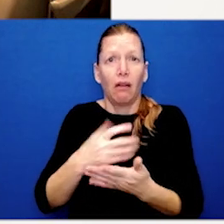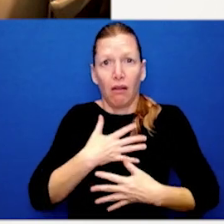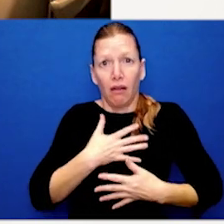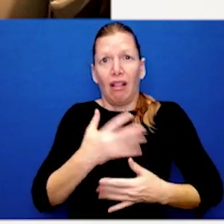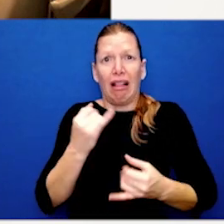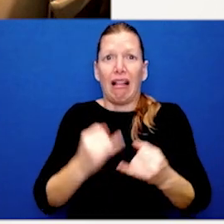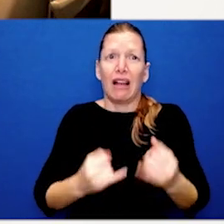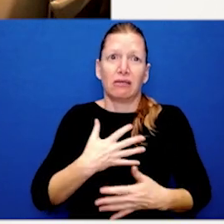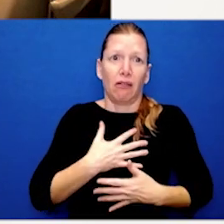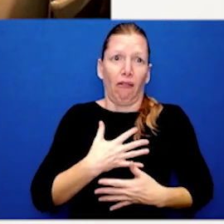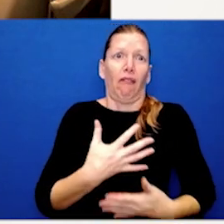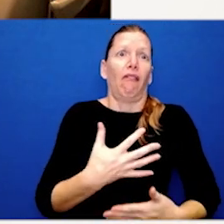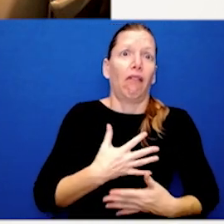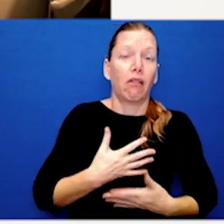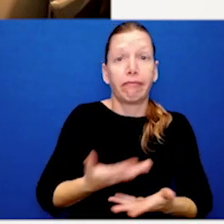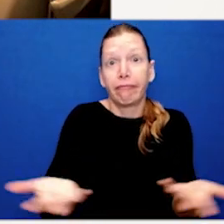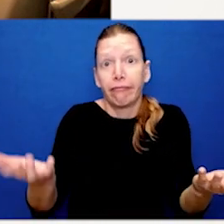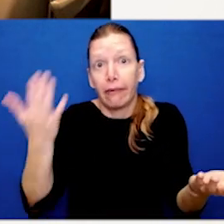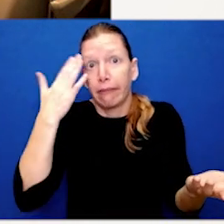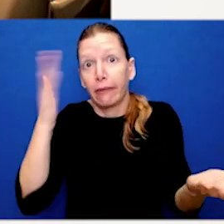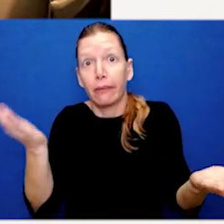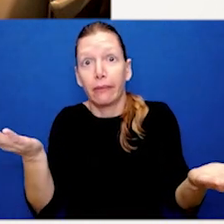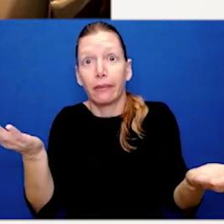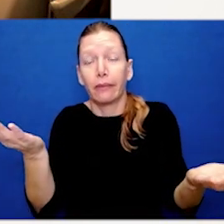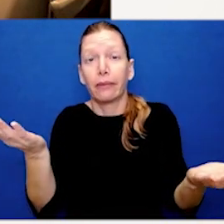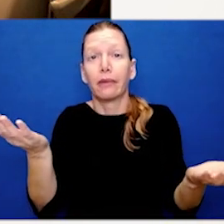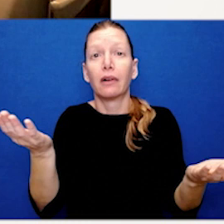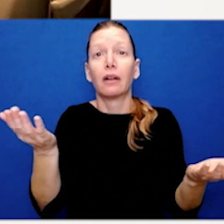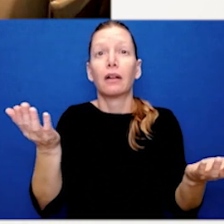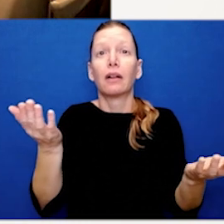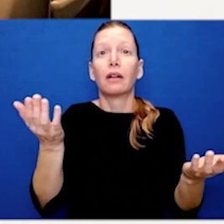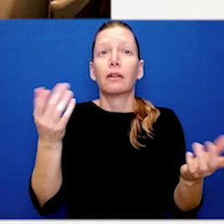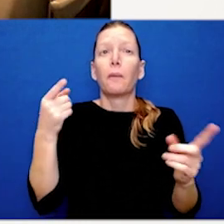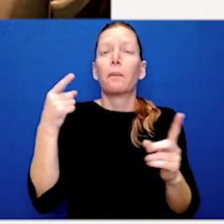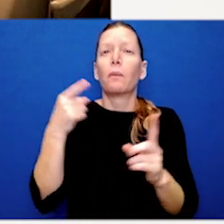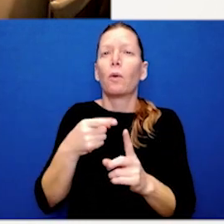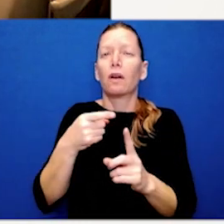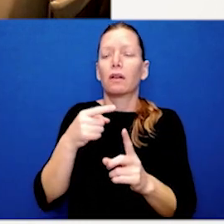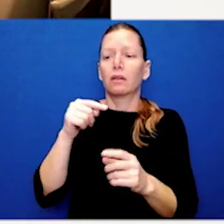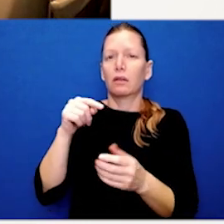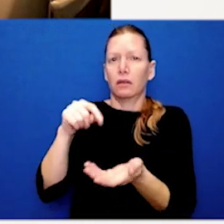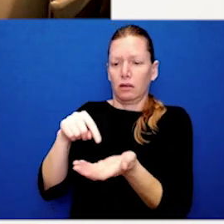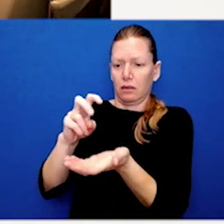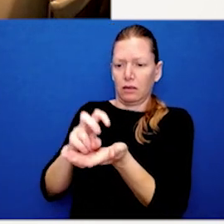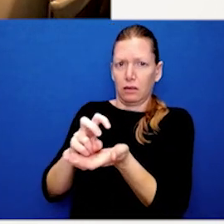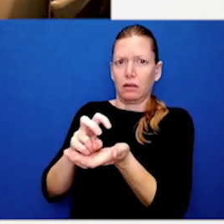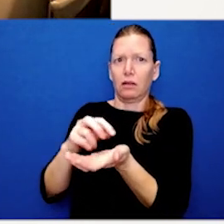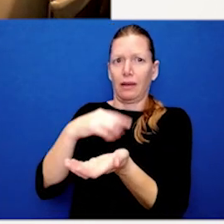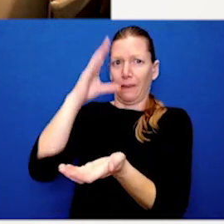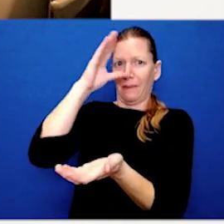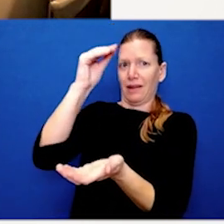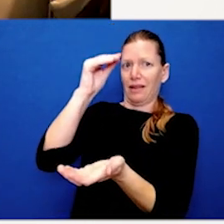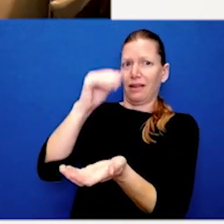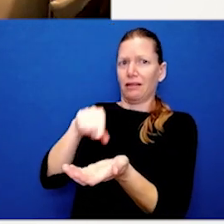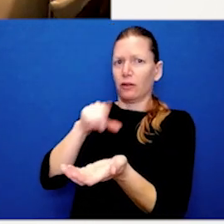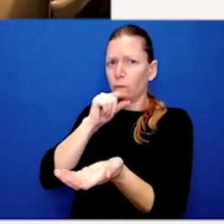his last gasp, for all I know. In other words, there's a an understanding between the